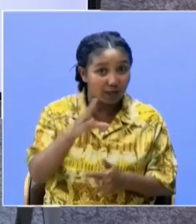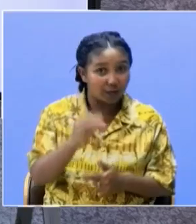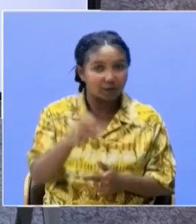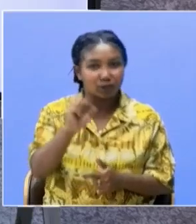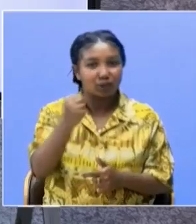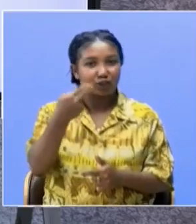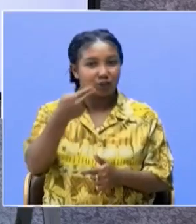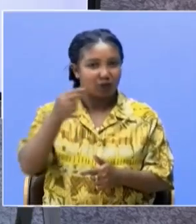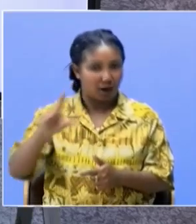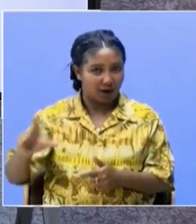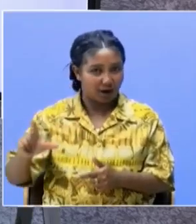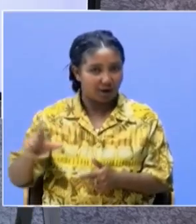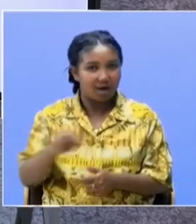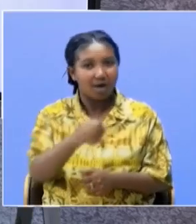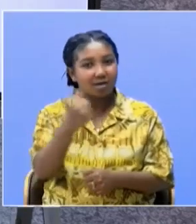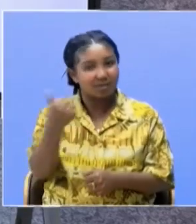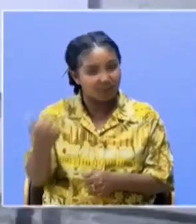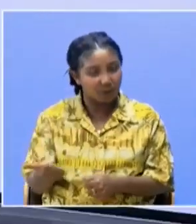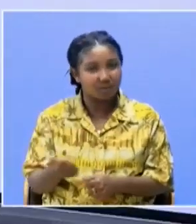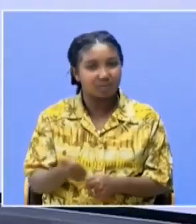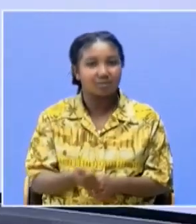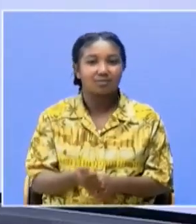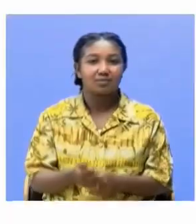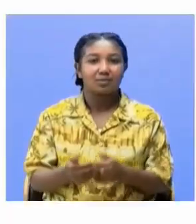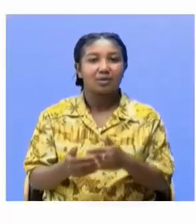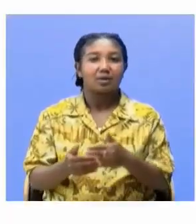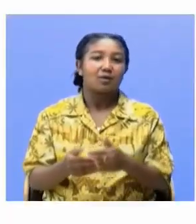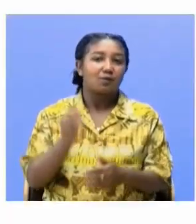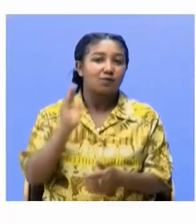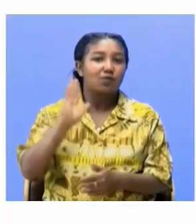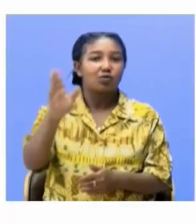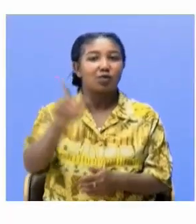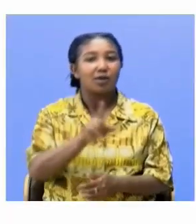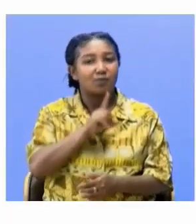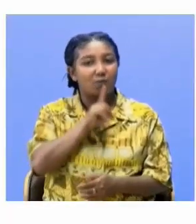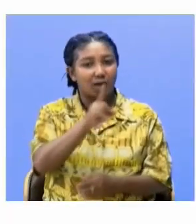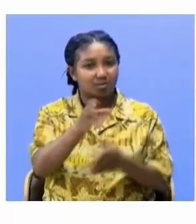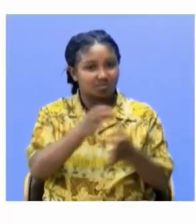shall. Another one is future facts.